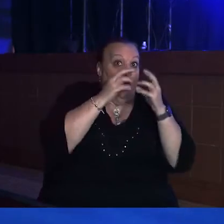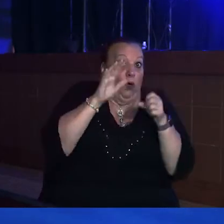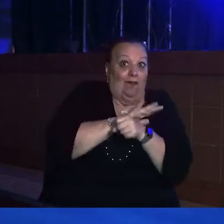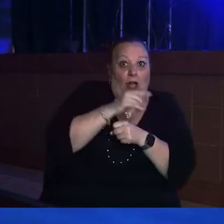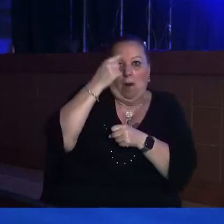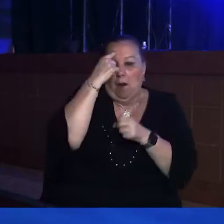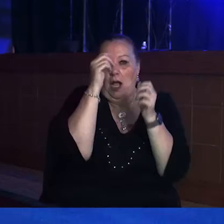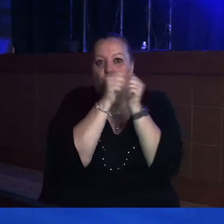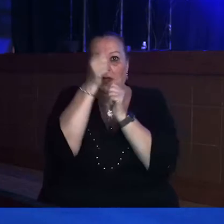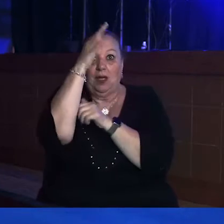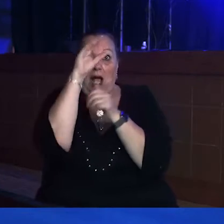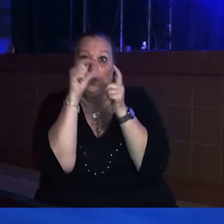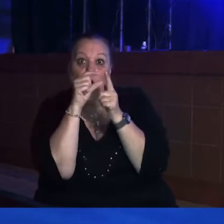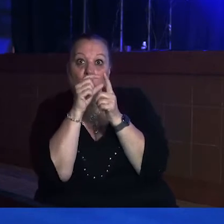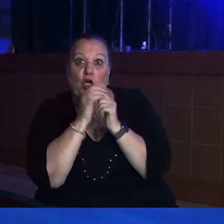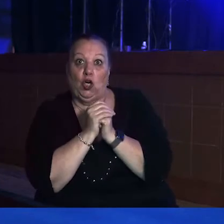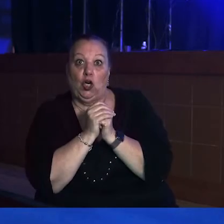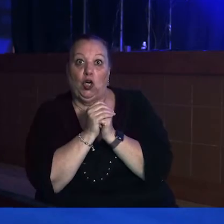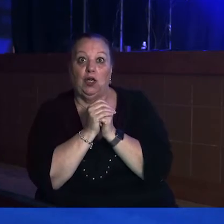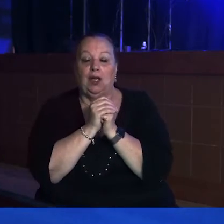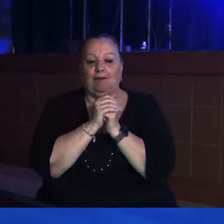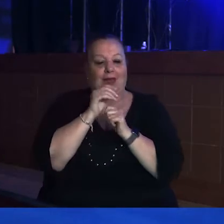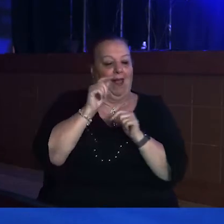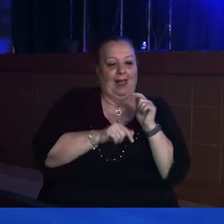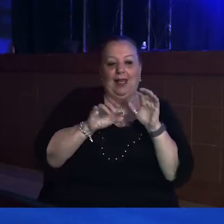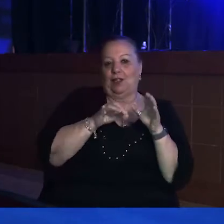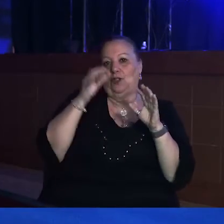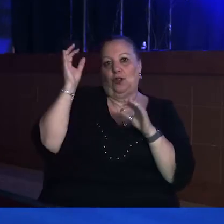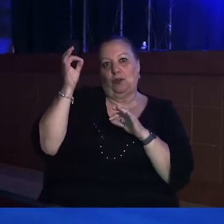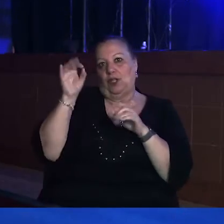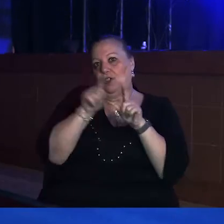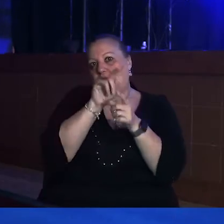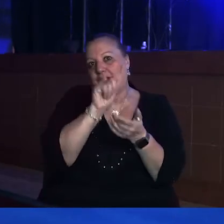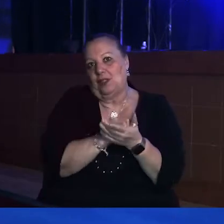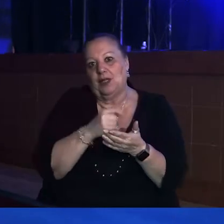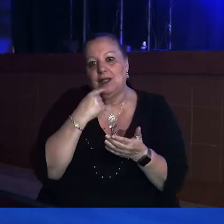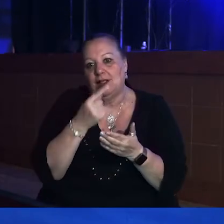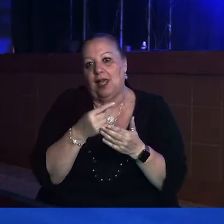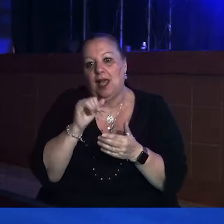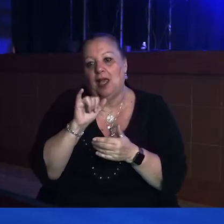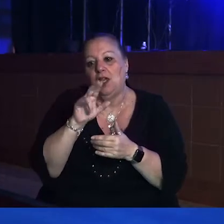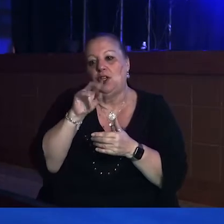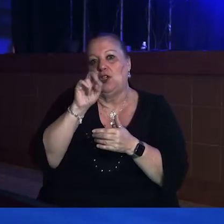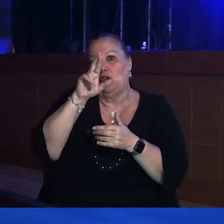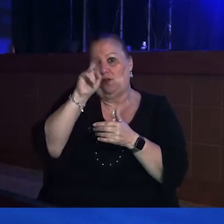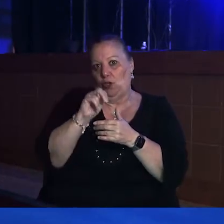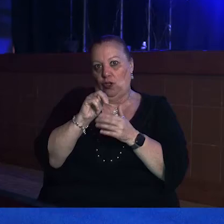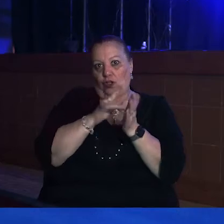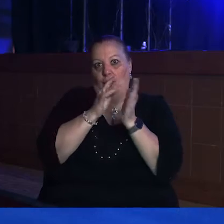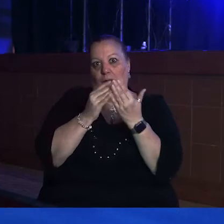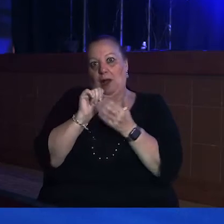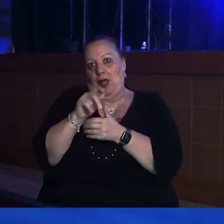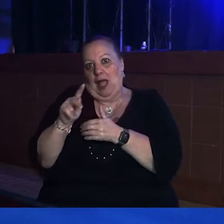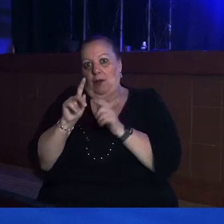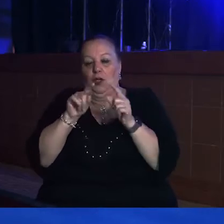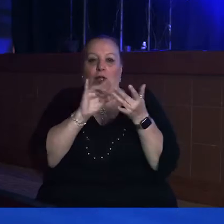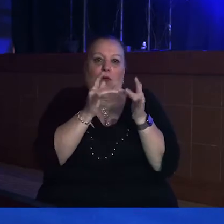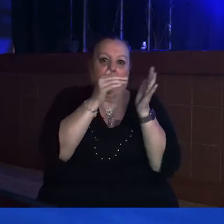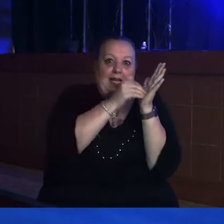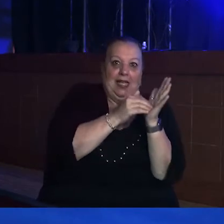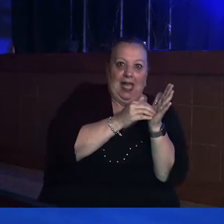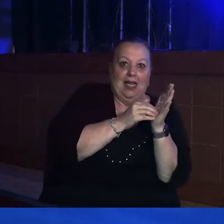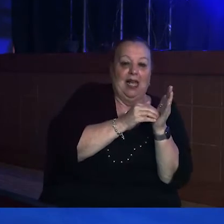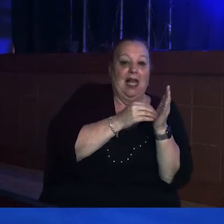God's word. I can't ever do a message like this without mentioning the YouVersion Bible app. And I had to go to their website again. And the latest is this,